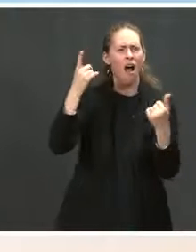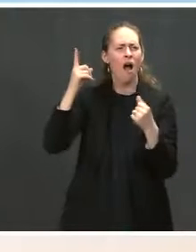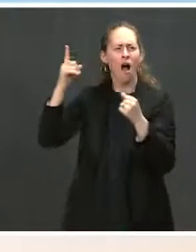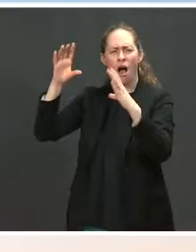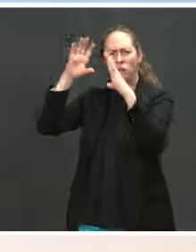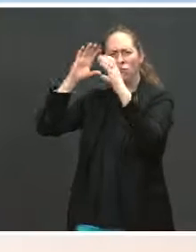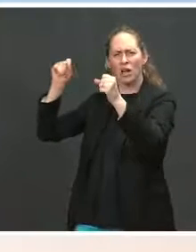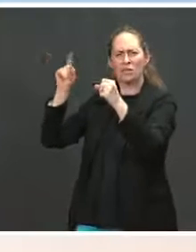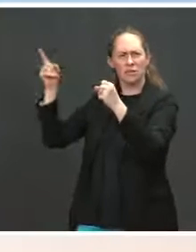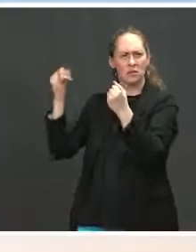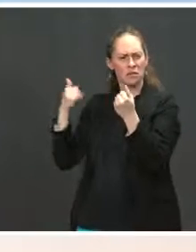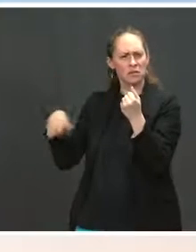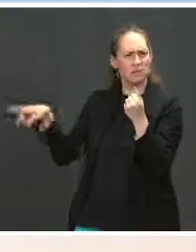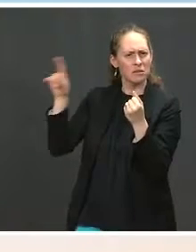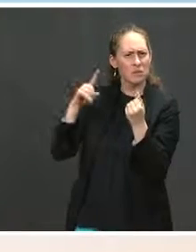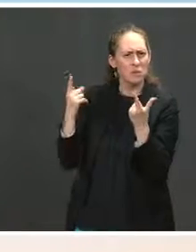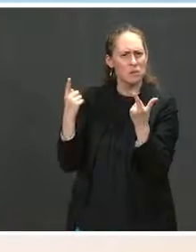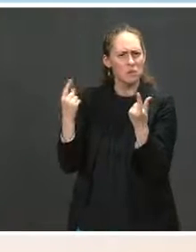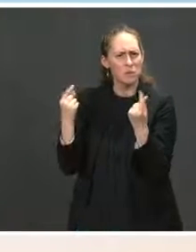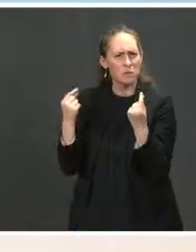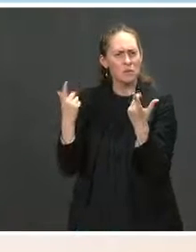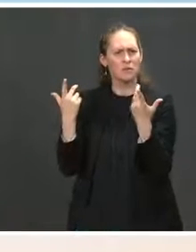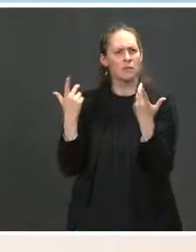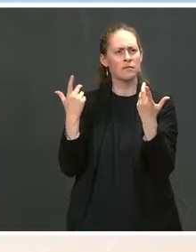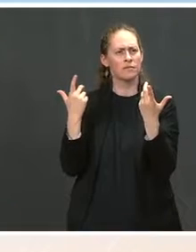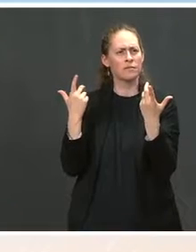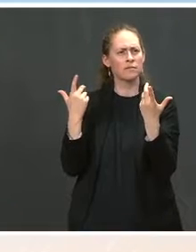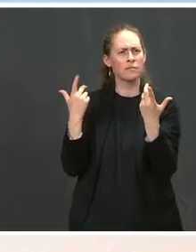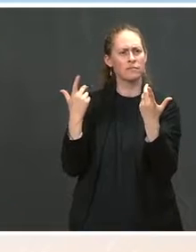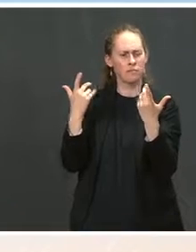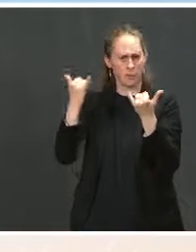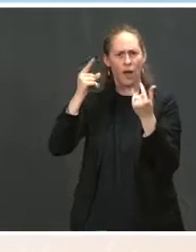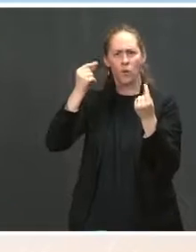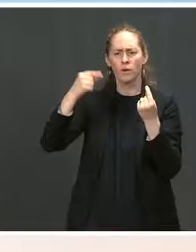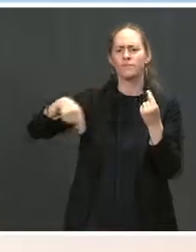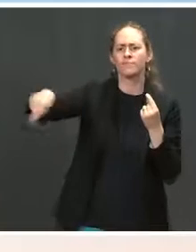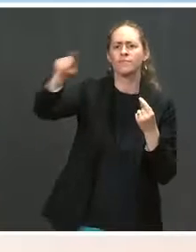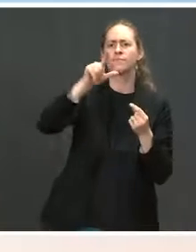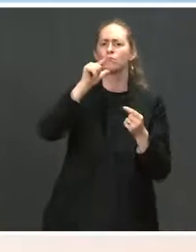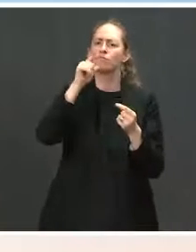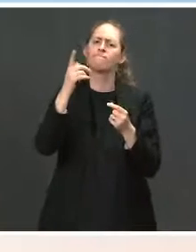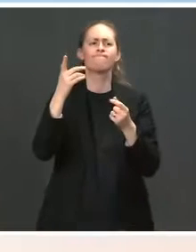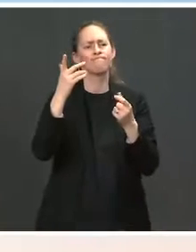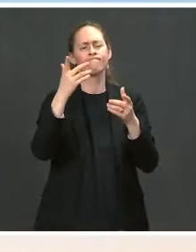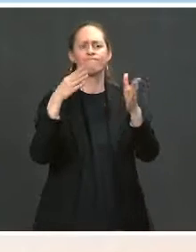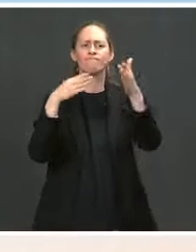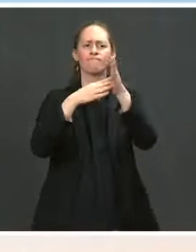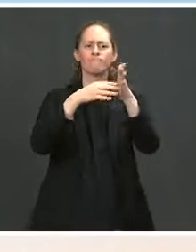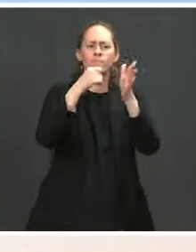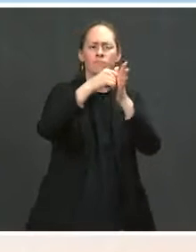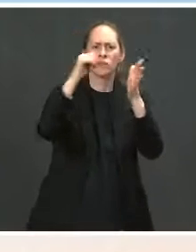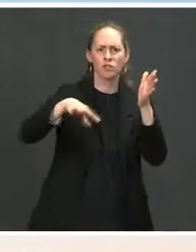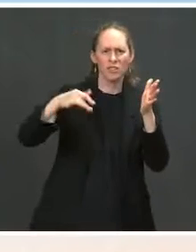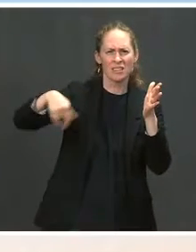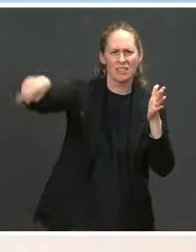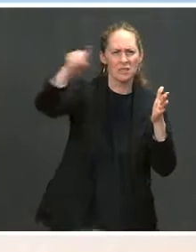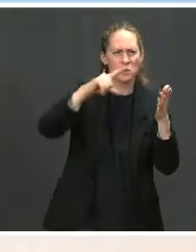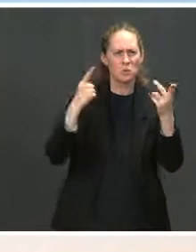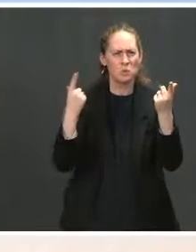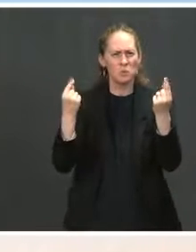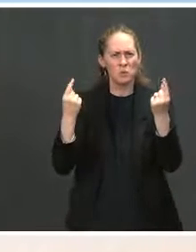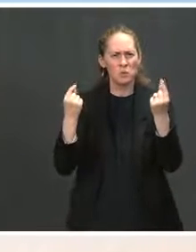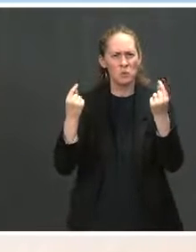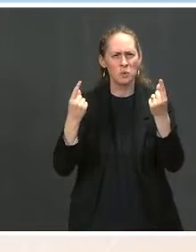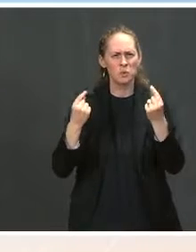pro-life Americans pay for abortions and violate their conscience? Well, first, that's not an accurate depiction of what happened. So